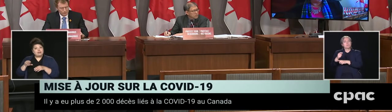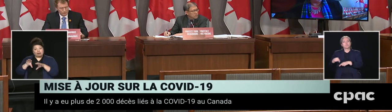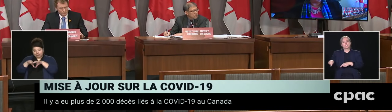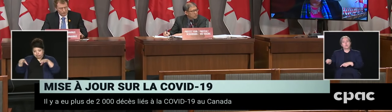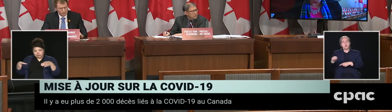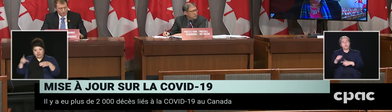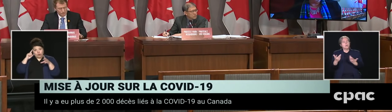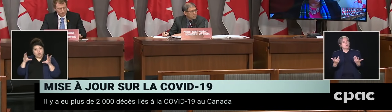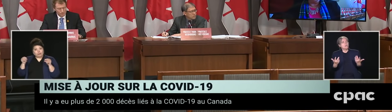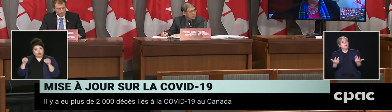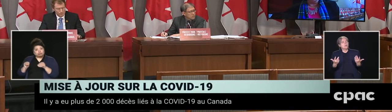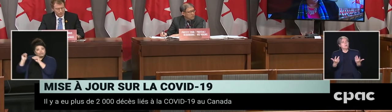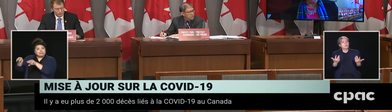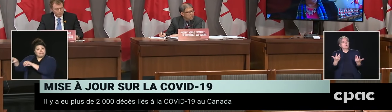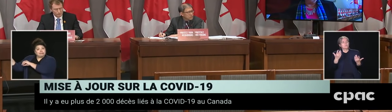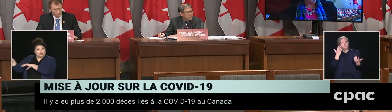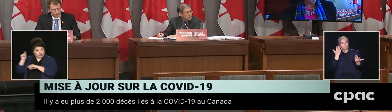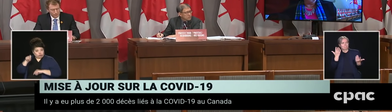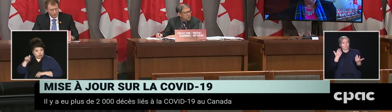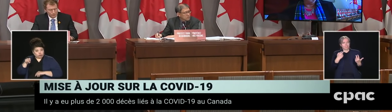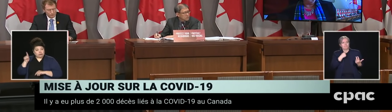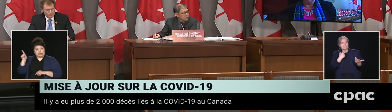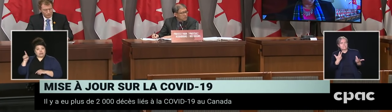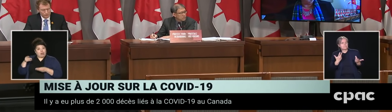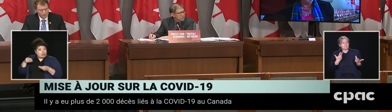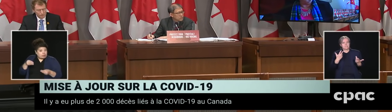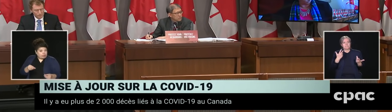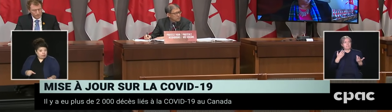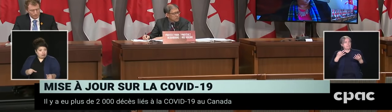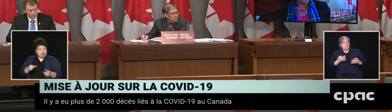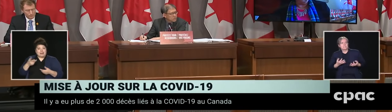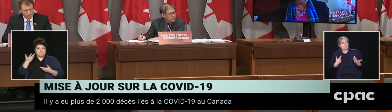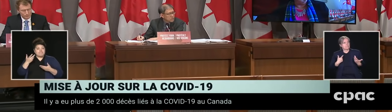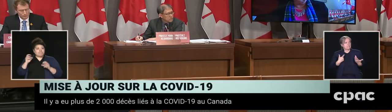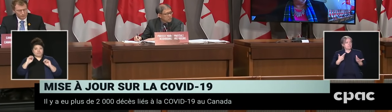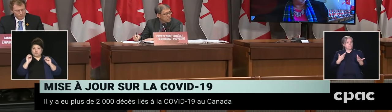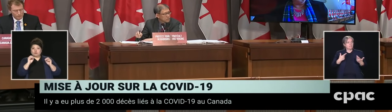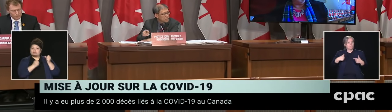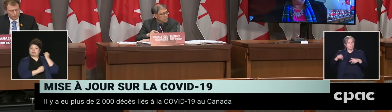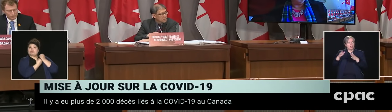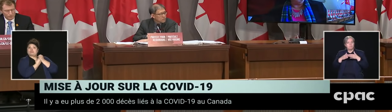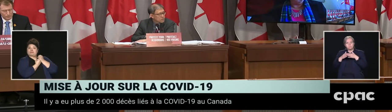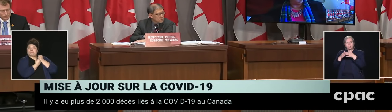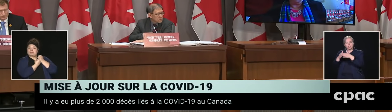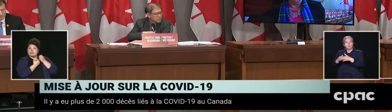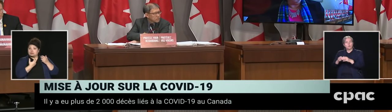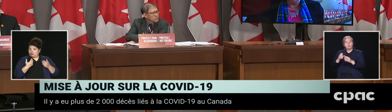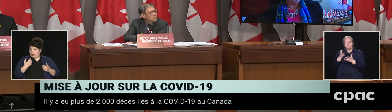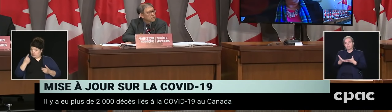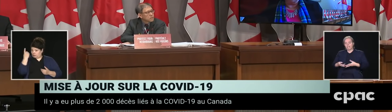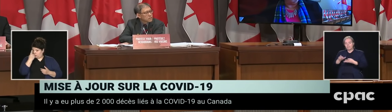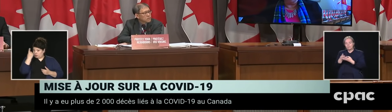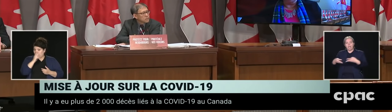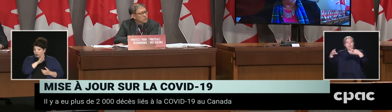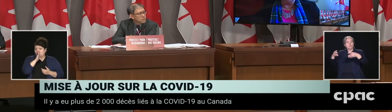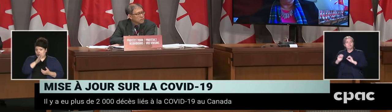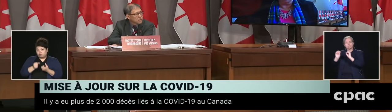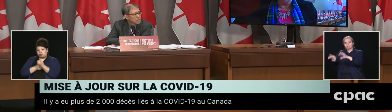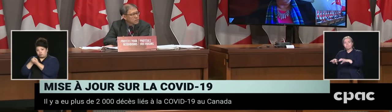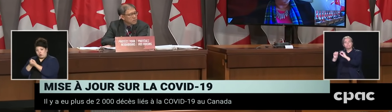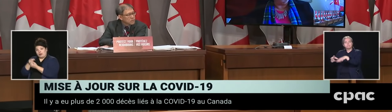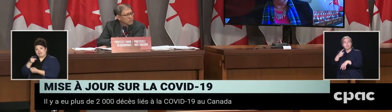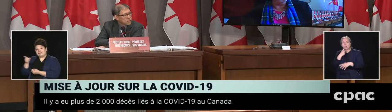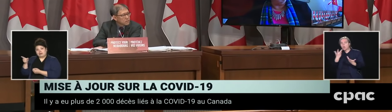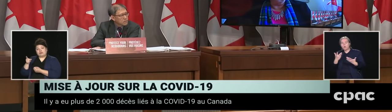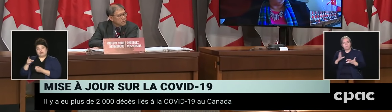that, with no financial package specifically aimed at them. Is there help coming for fish harvesters, and specifically, will